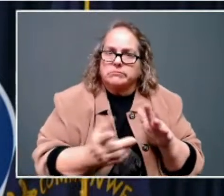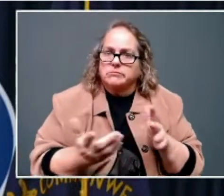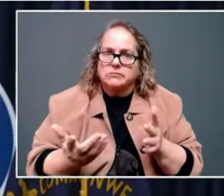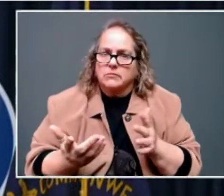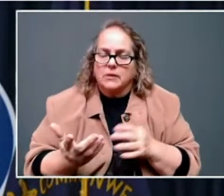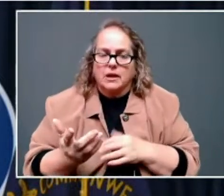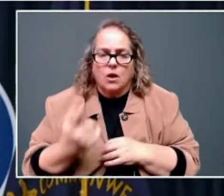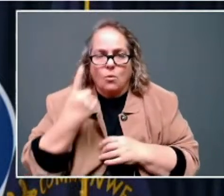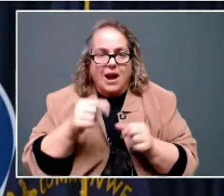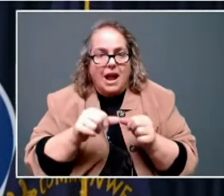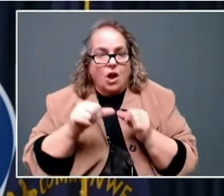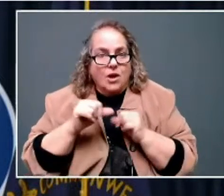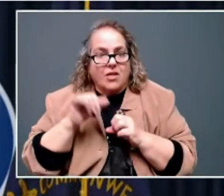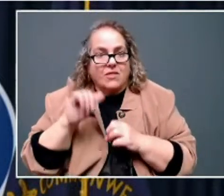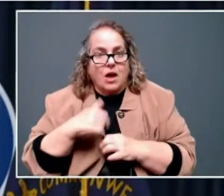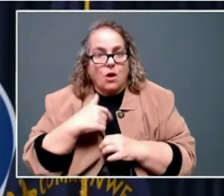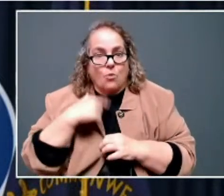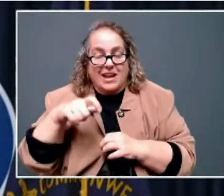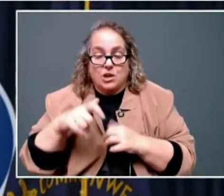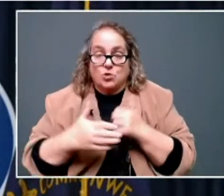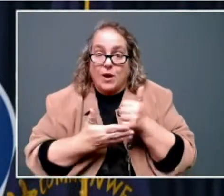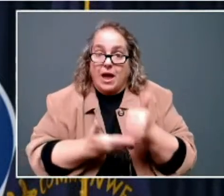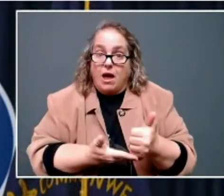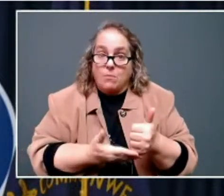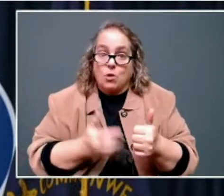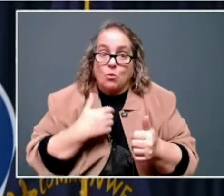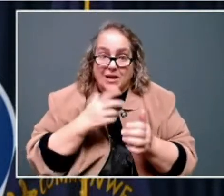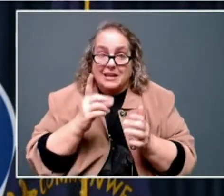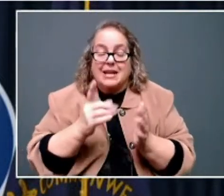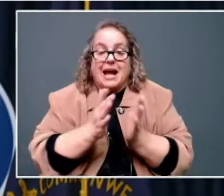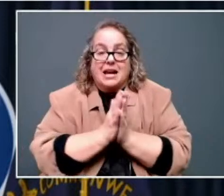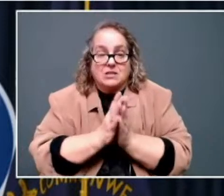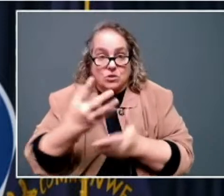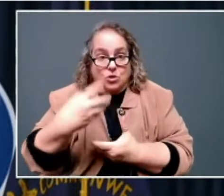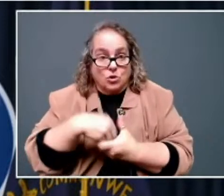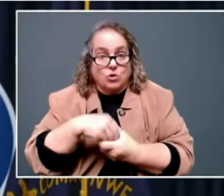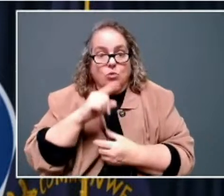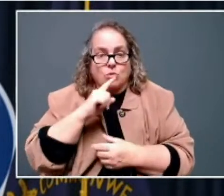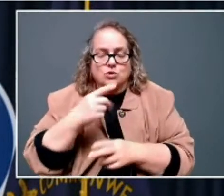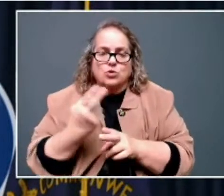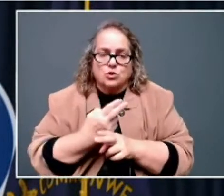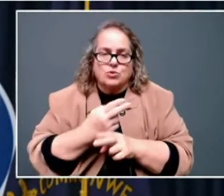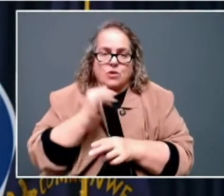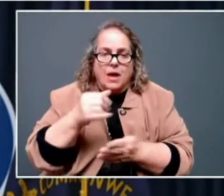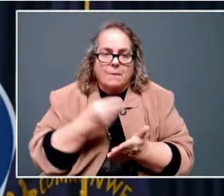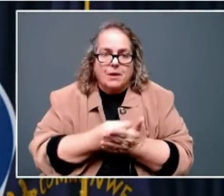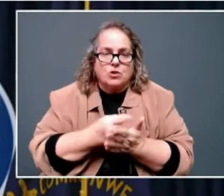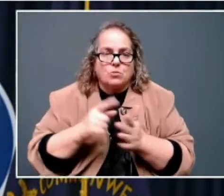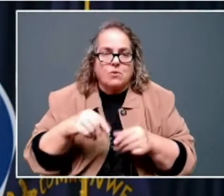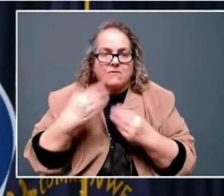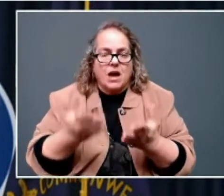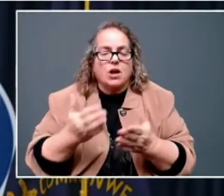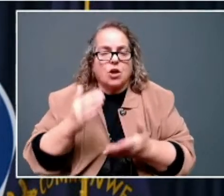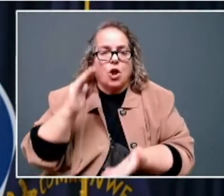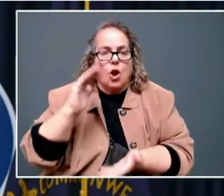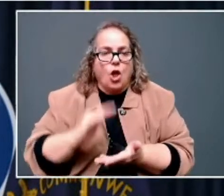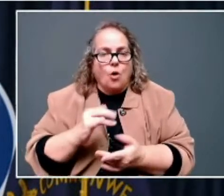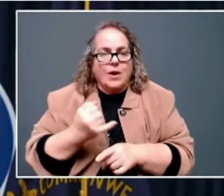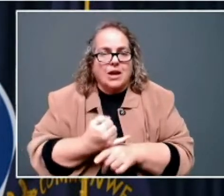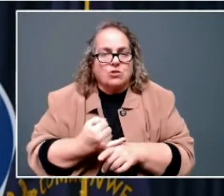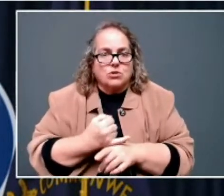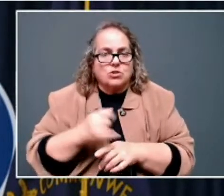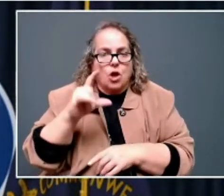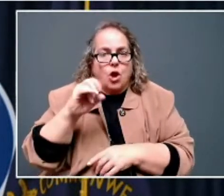area that we need to help on that we'd ask to be included is to use those funds to provide low interest loans to farmers for straight line